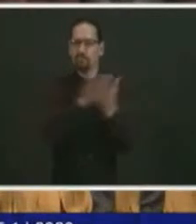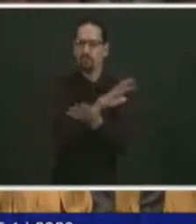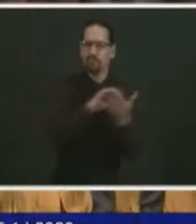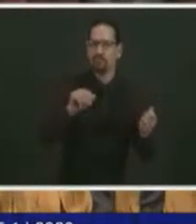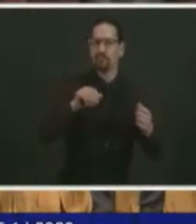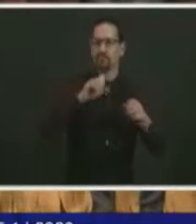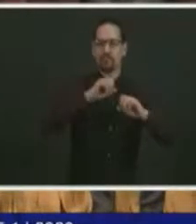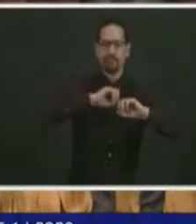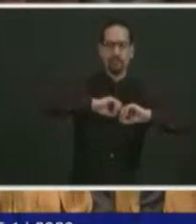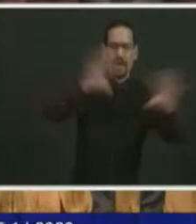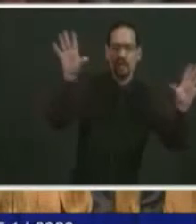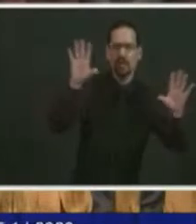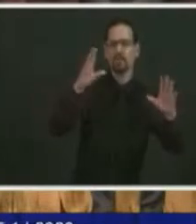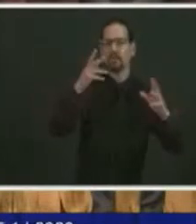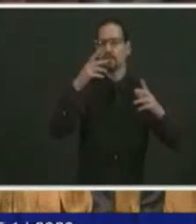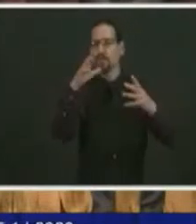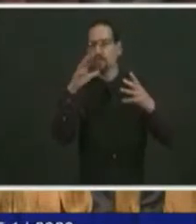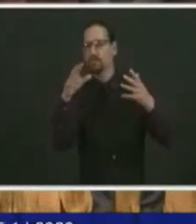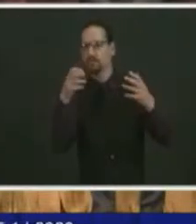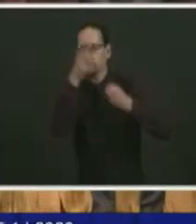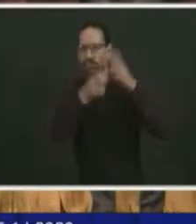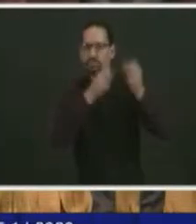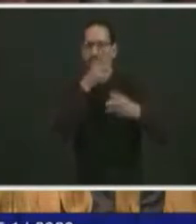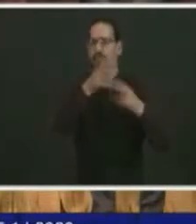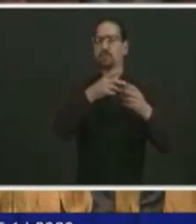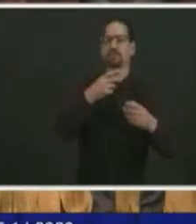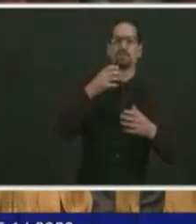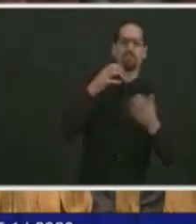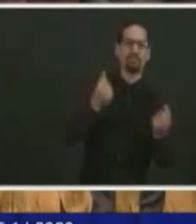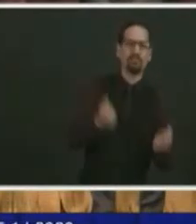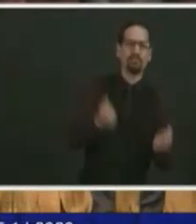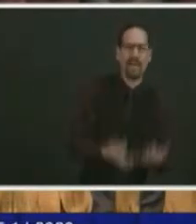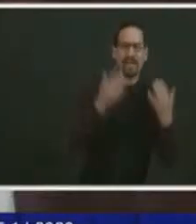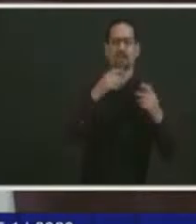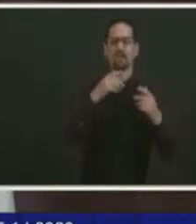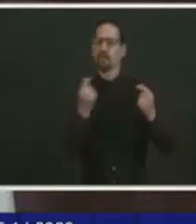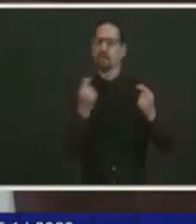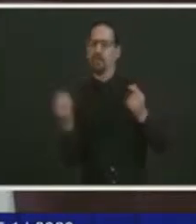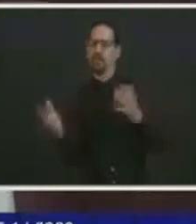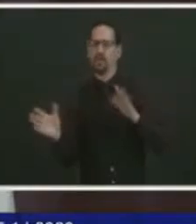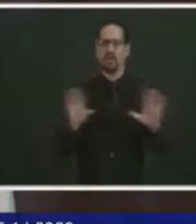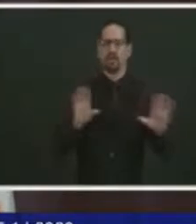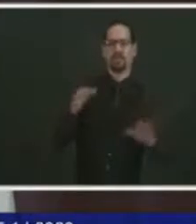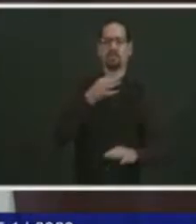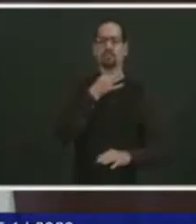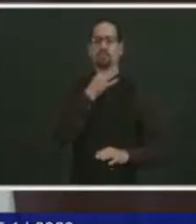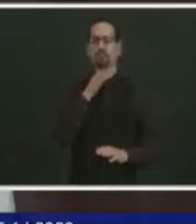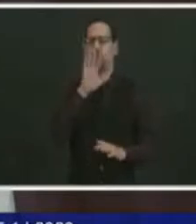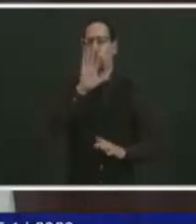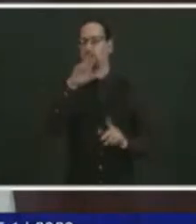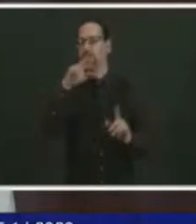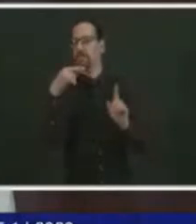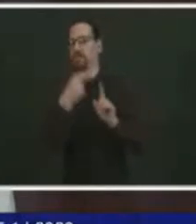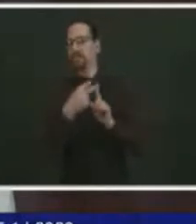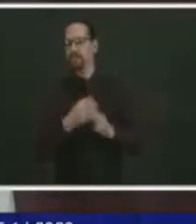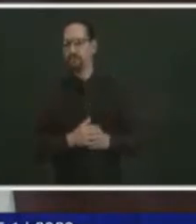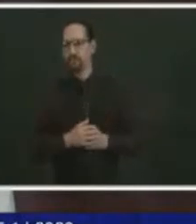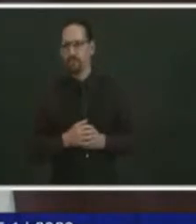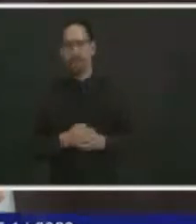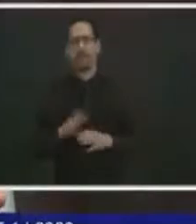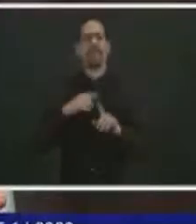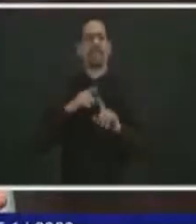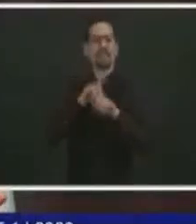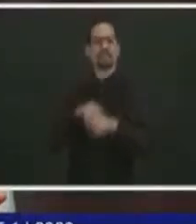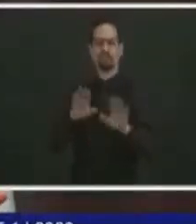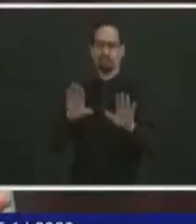violent place and not from an expressive standpoint? So look, this is complicated and you unpack a lot in